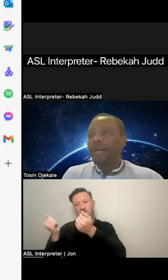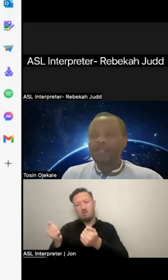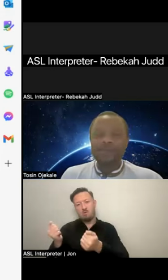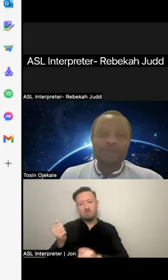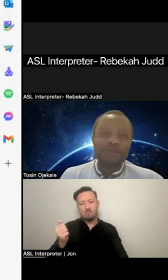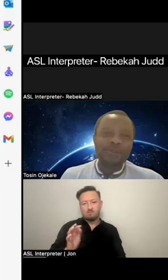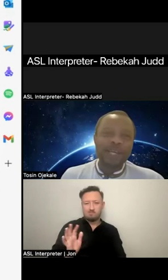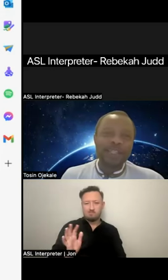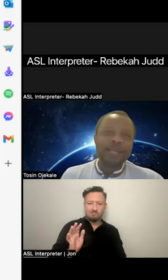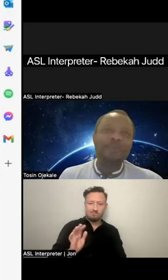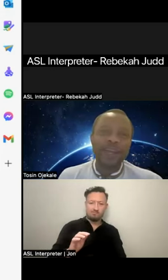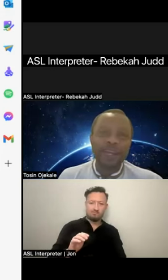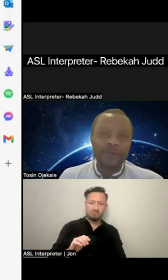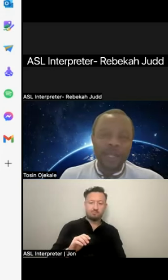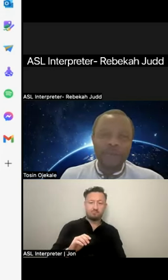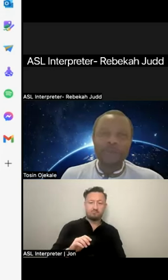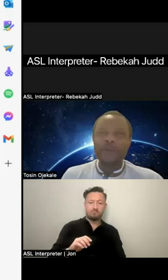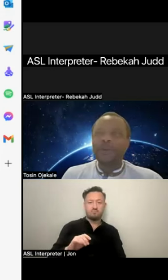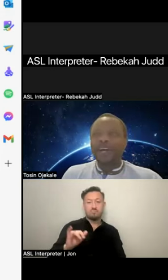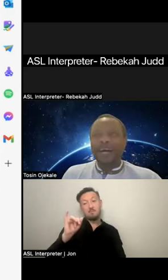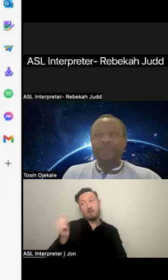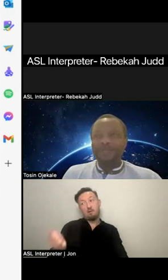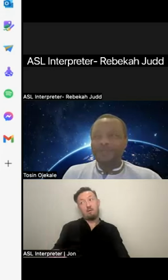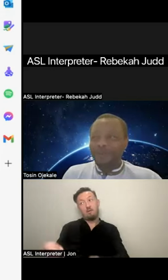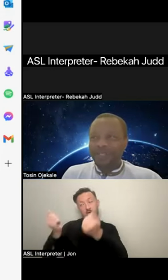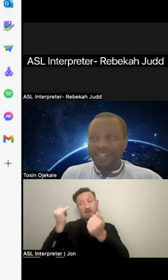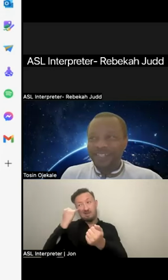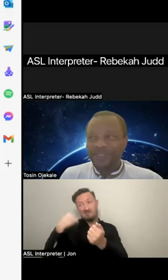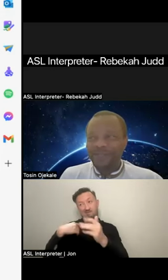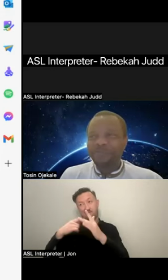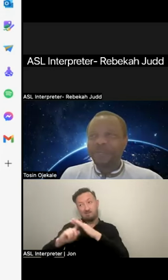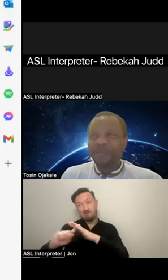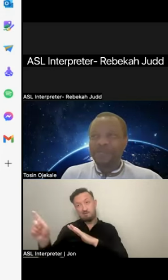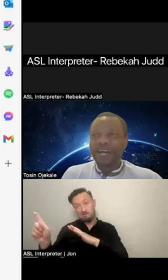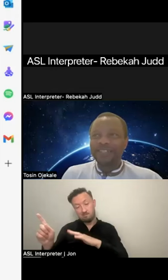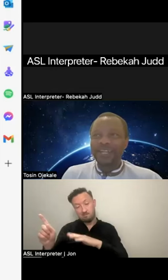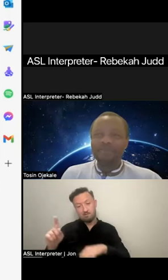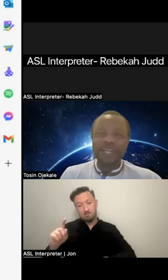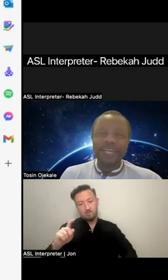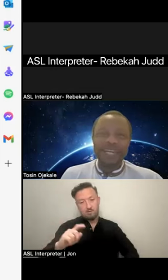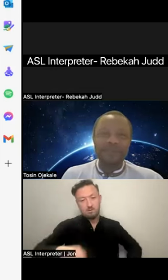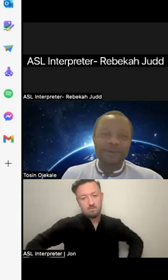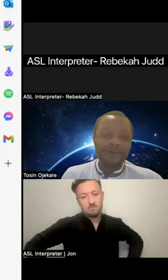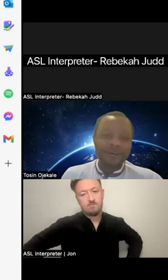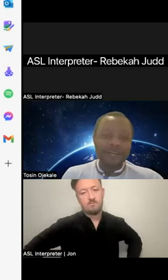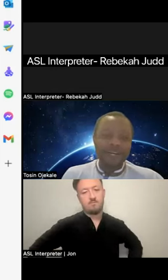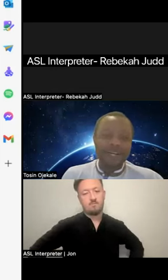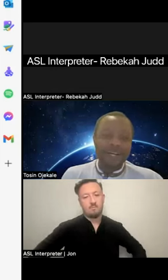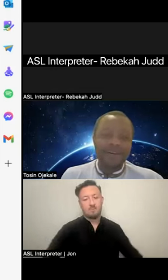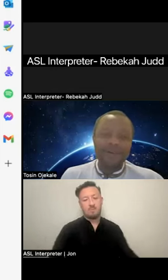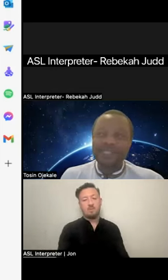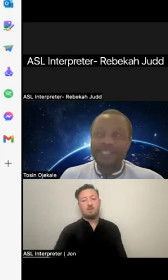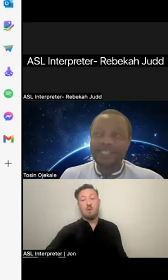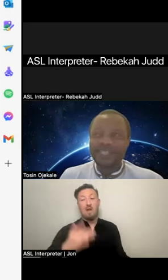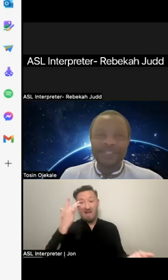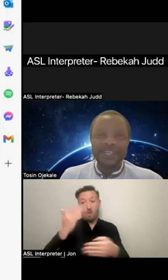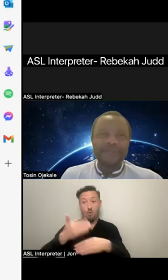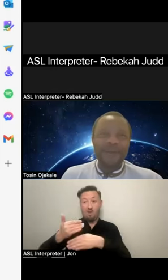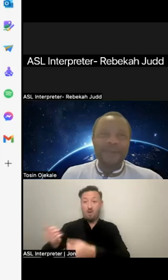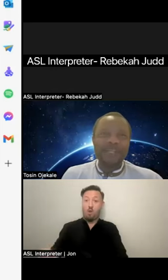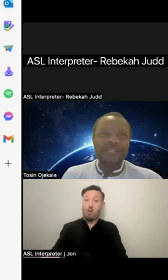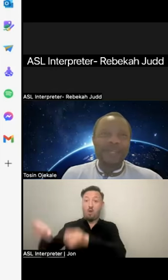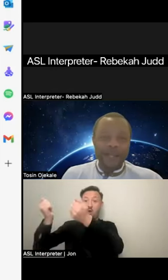you are trying to escape via the window, I'm not sure what you are trying to do, because you are actually bringing in more oxygen into